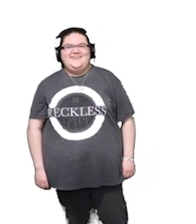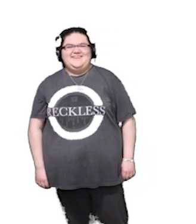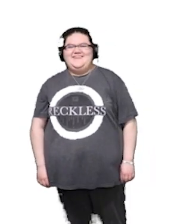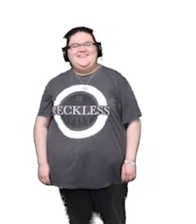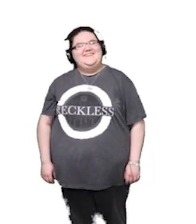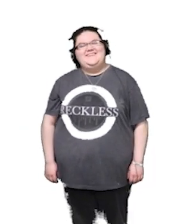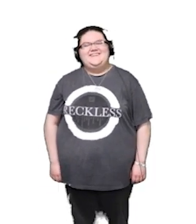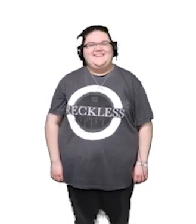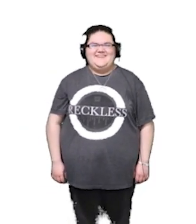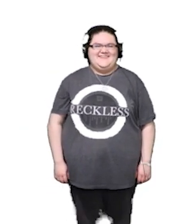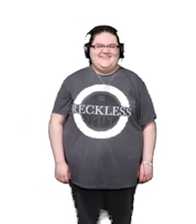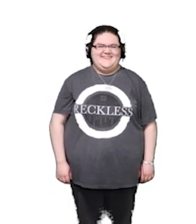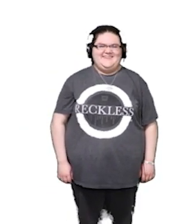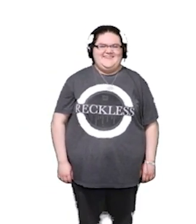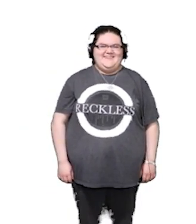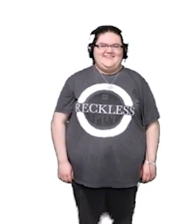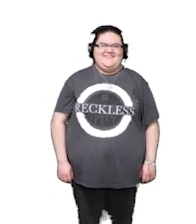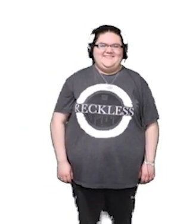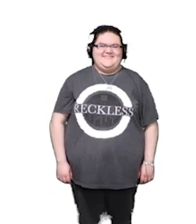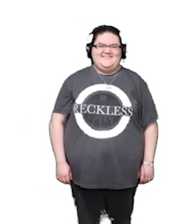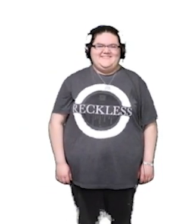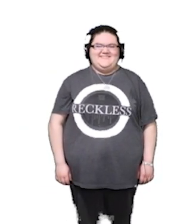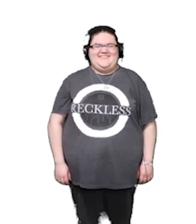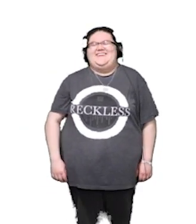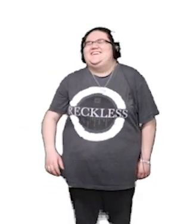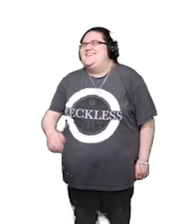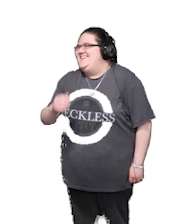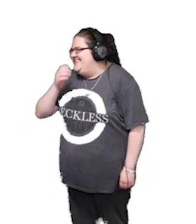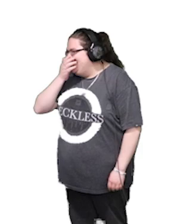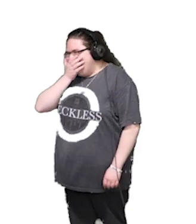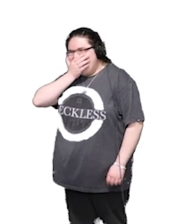You don't know your friends. Before your friend knew, he's tapped.